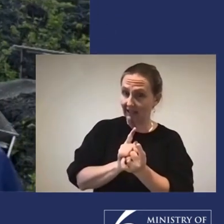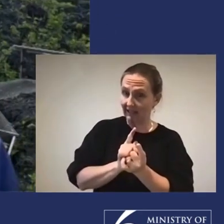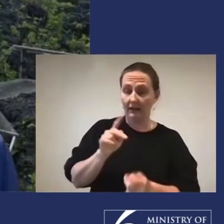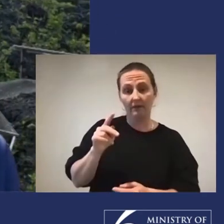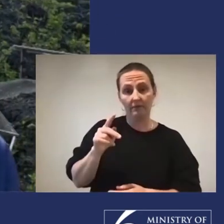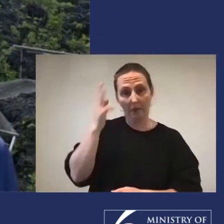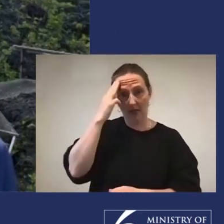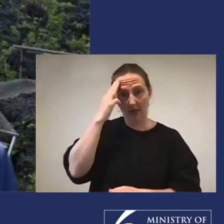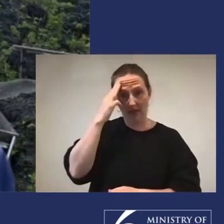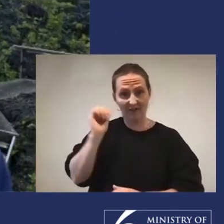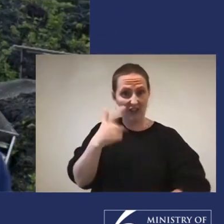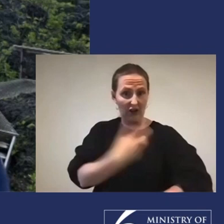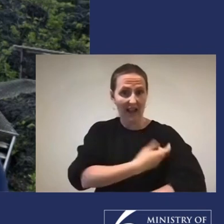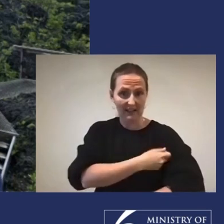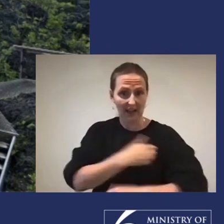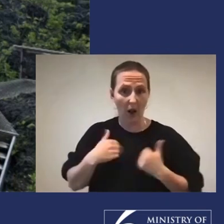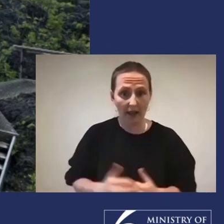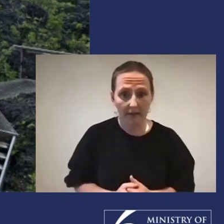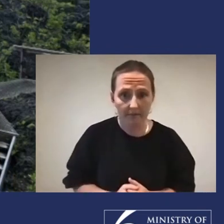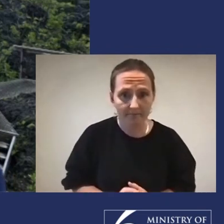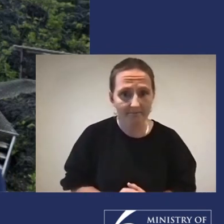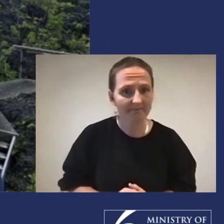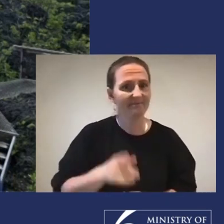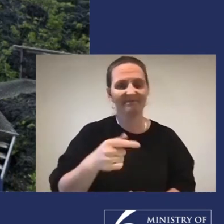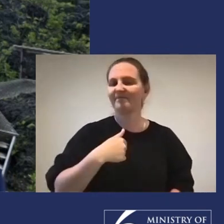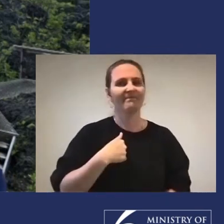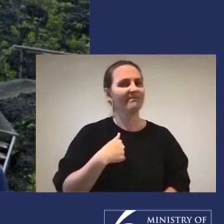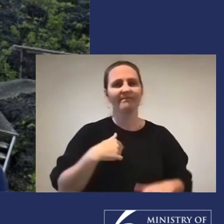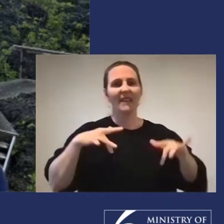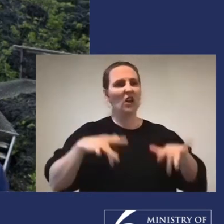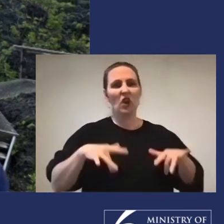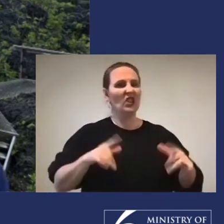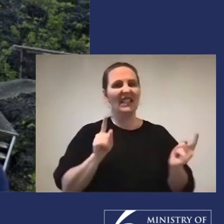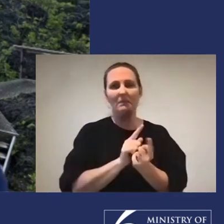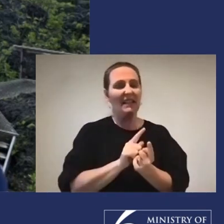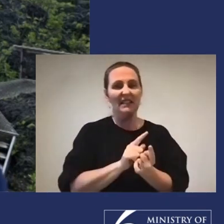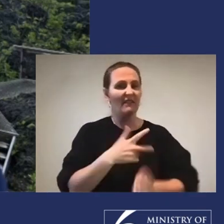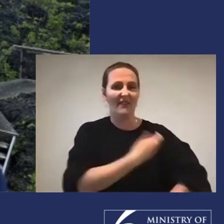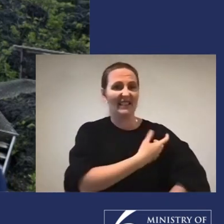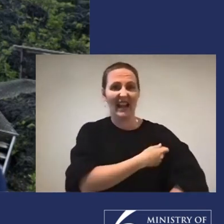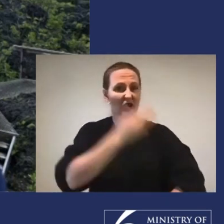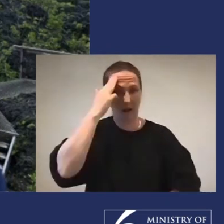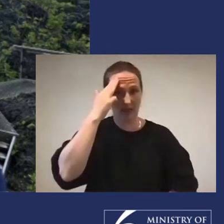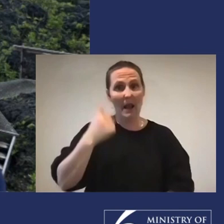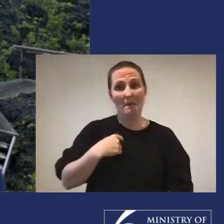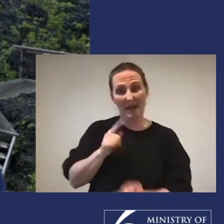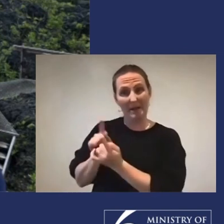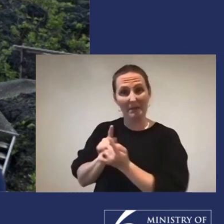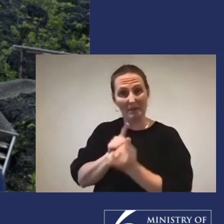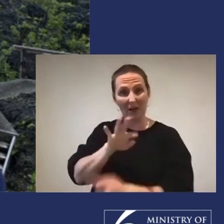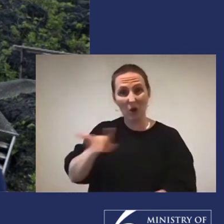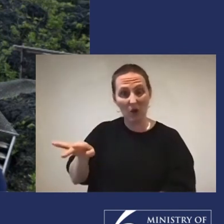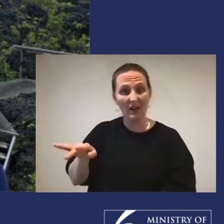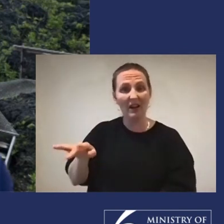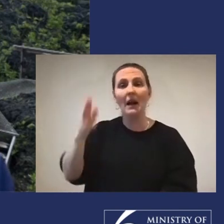I haven't met very many double vax mums. The ones that I've met actually are the ones that are not vaccinated and are extremely